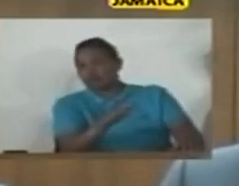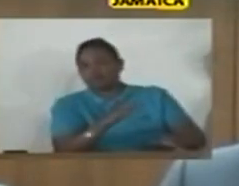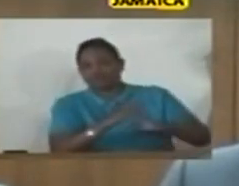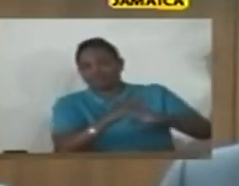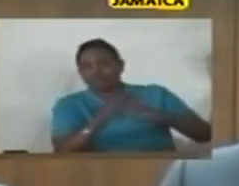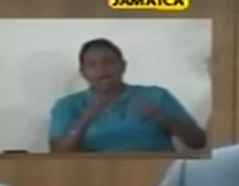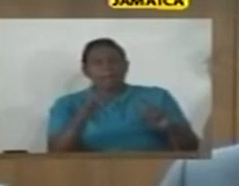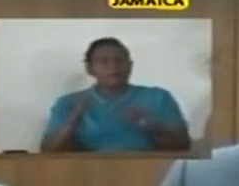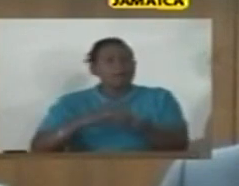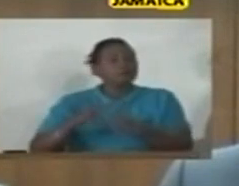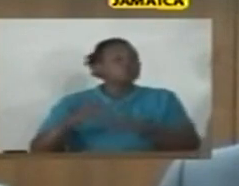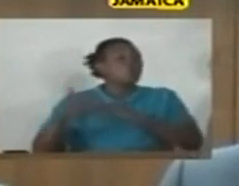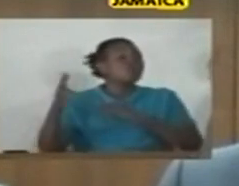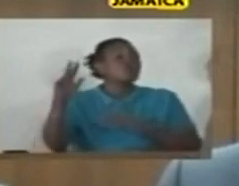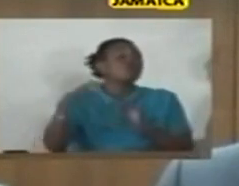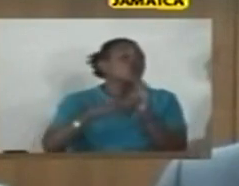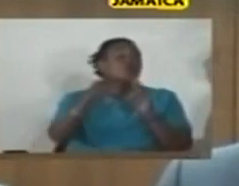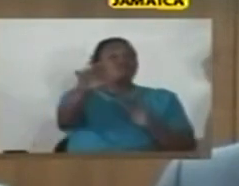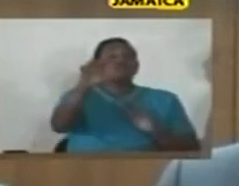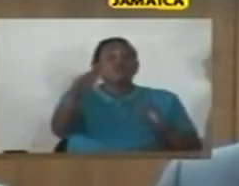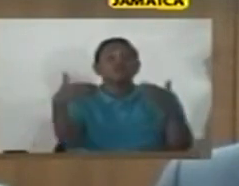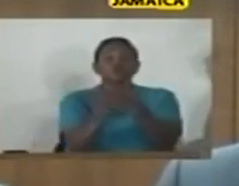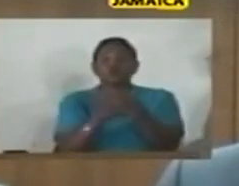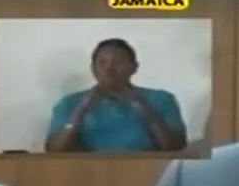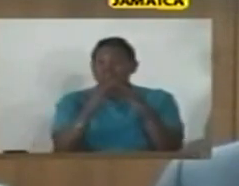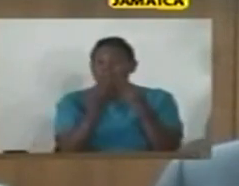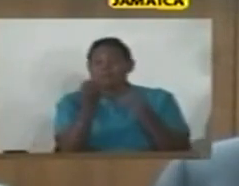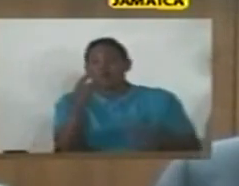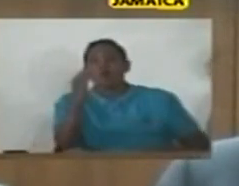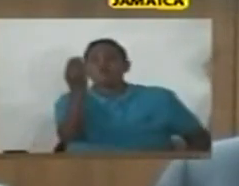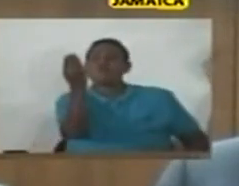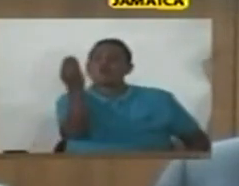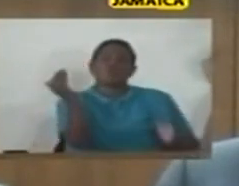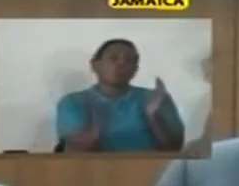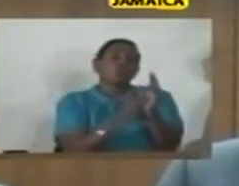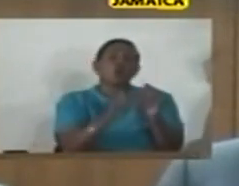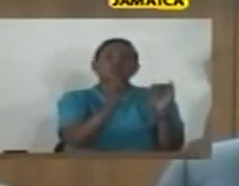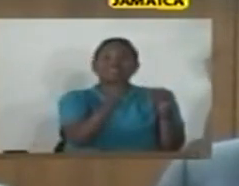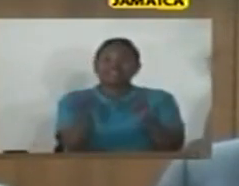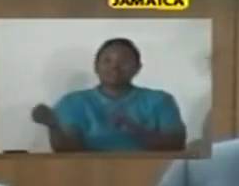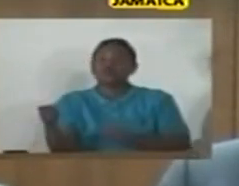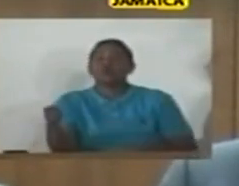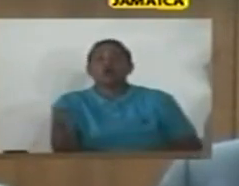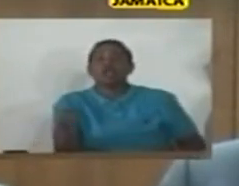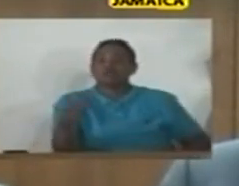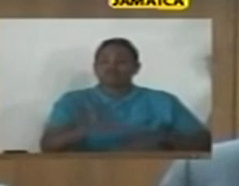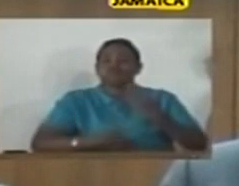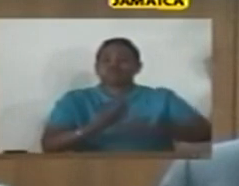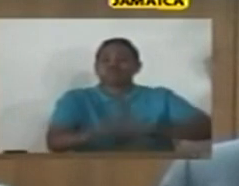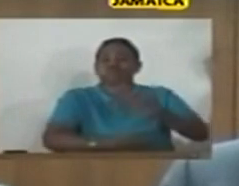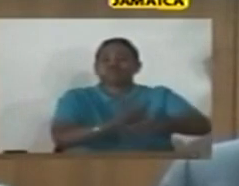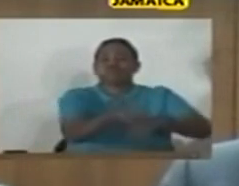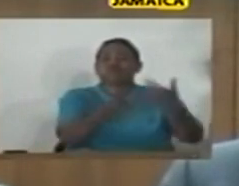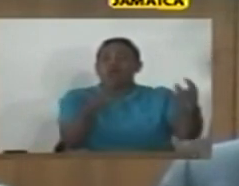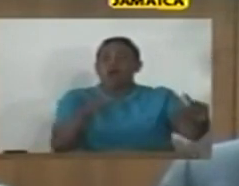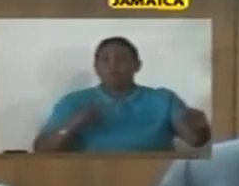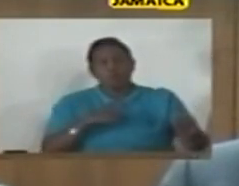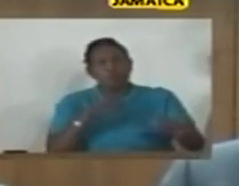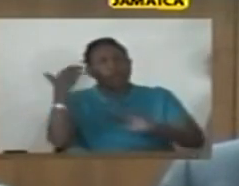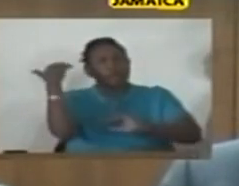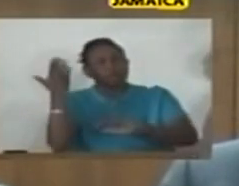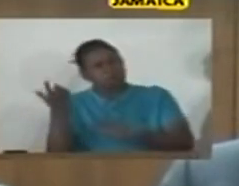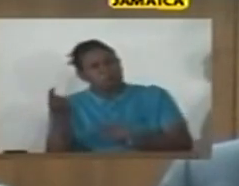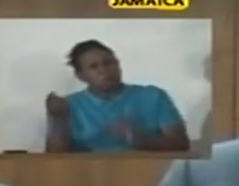over 3,500 new families or 14,000 individuals were processed. We expect to cover